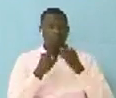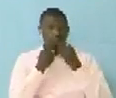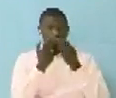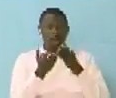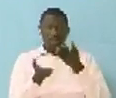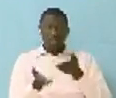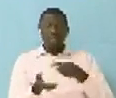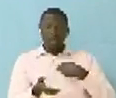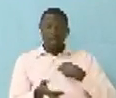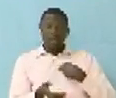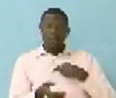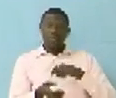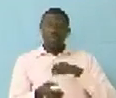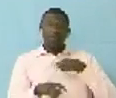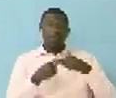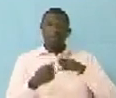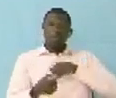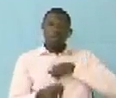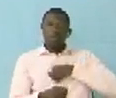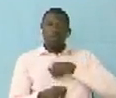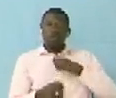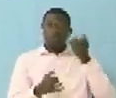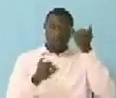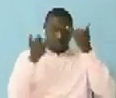represent my personal opinions.